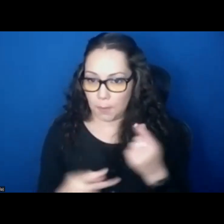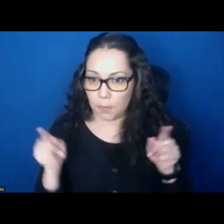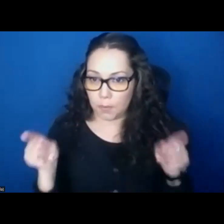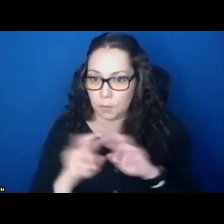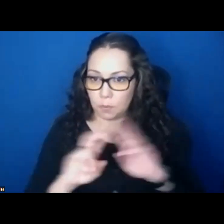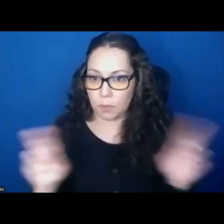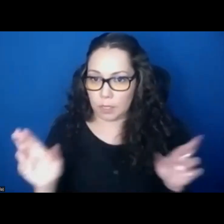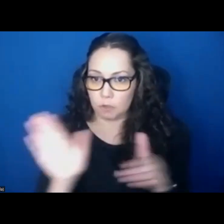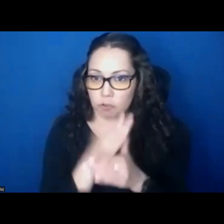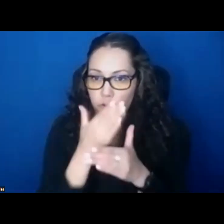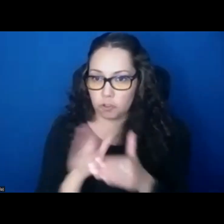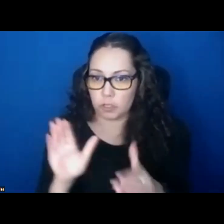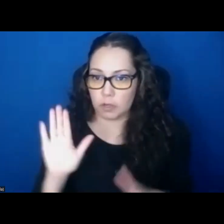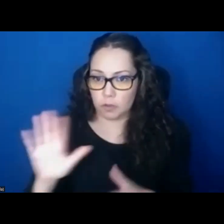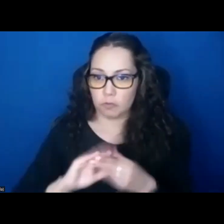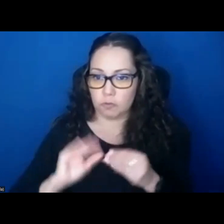their stories today.